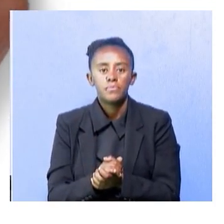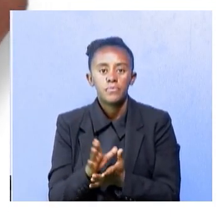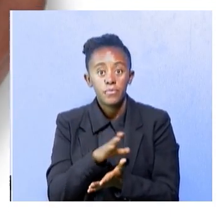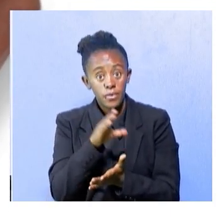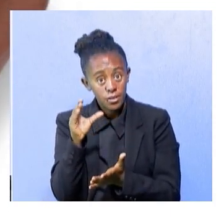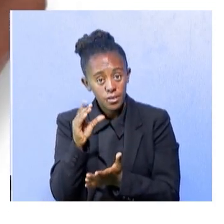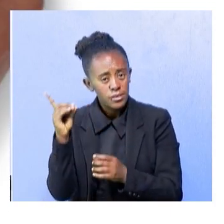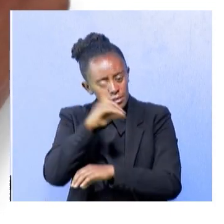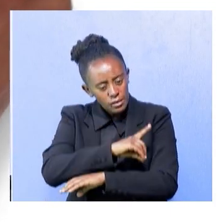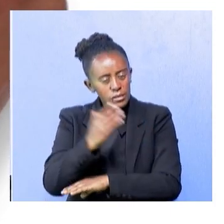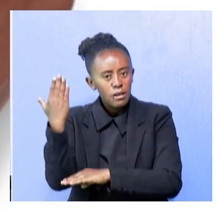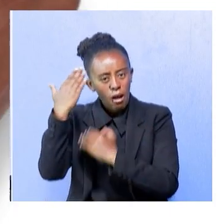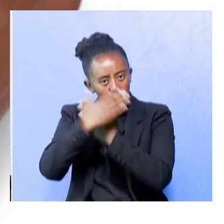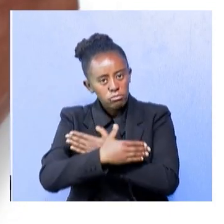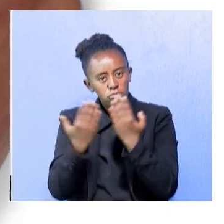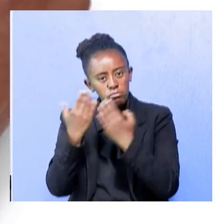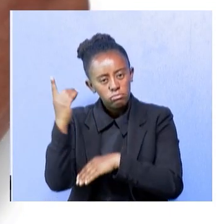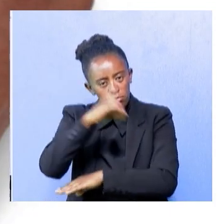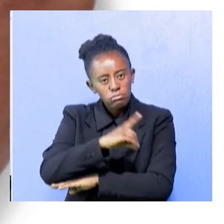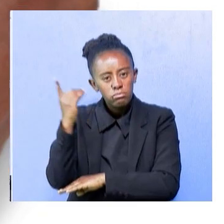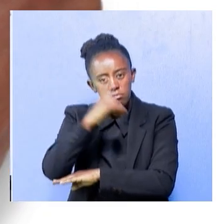and night